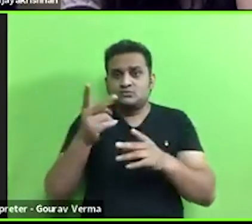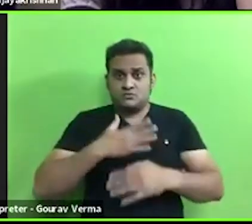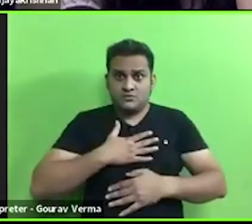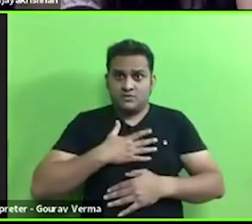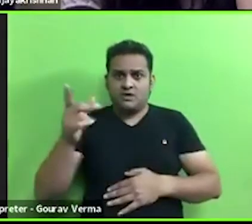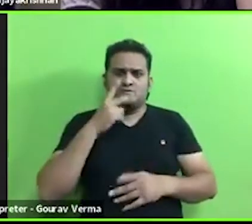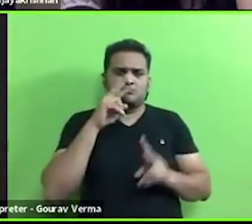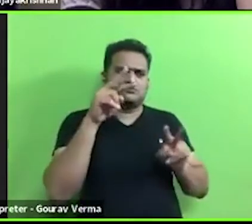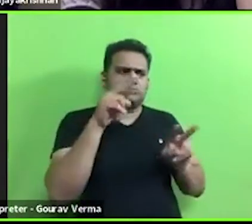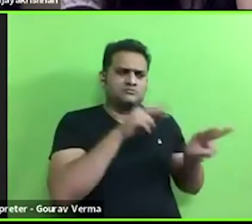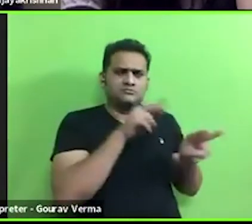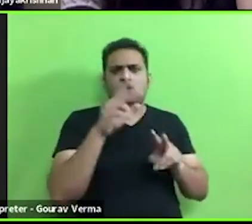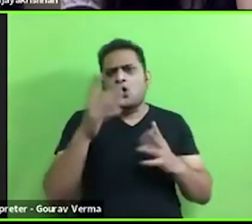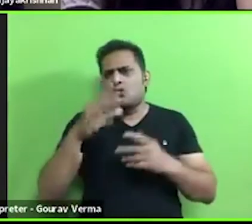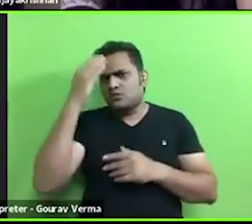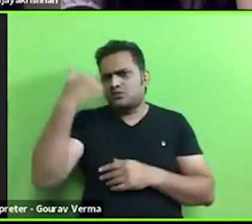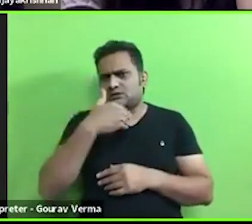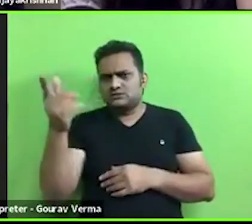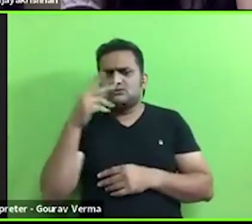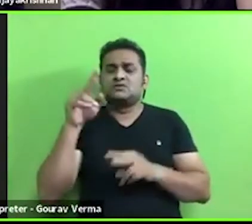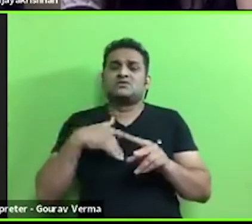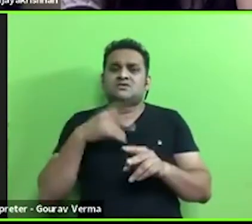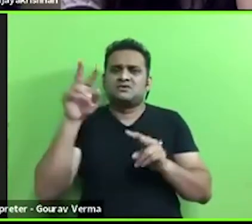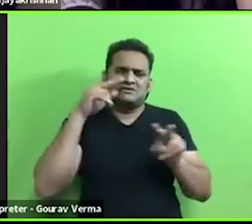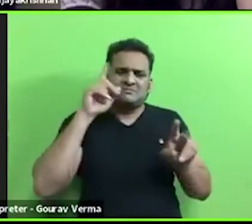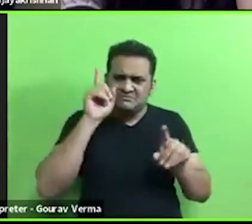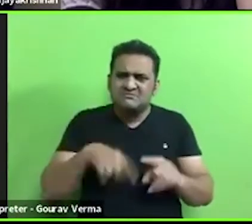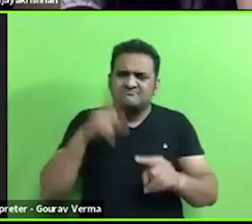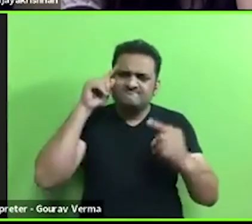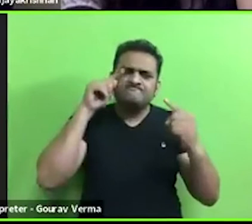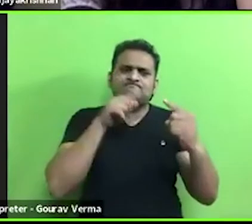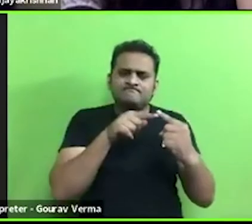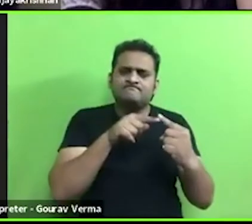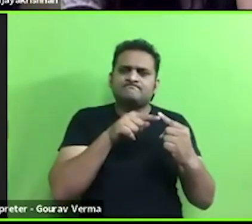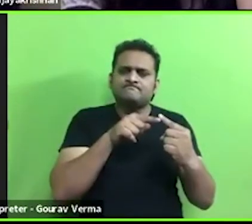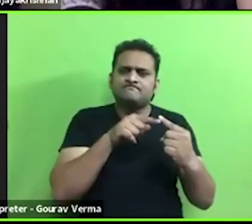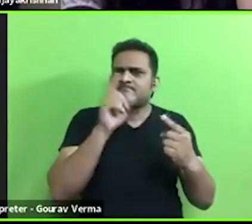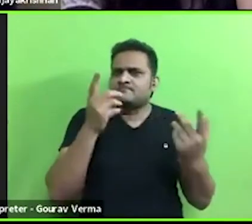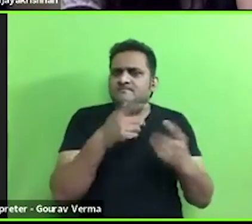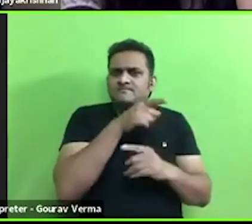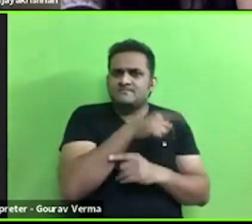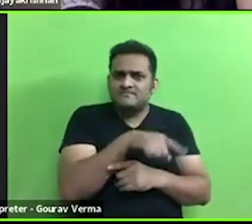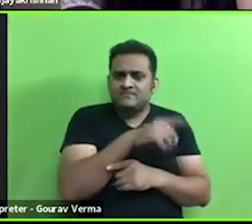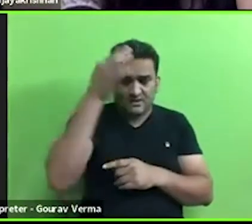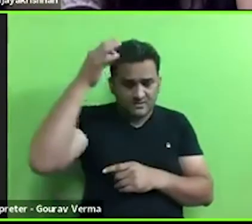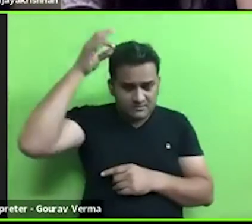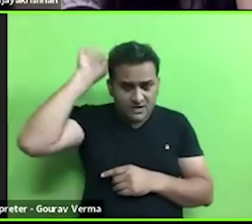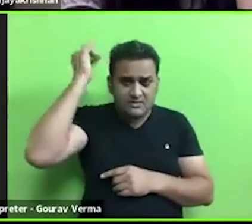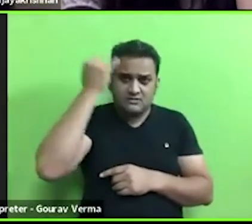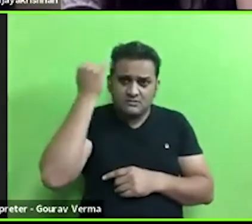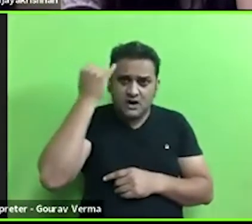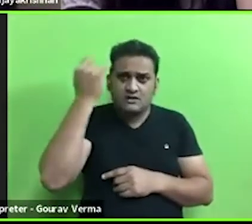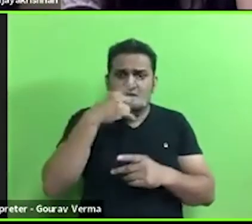fundamental, or even if you're a Christian, you have to kind of agree to a foundational notion of the Brahmins' idea of